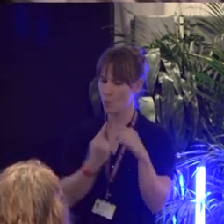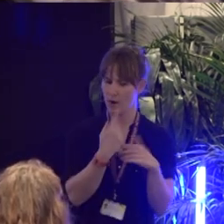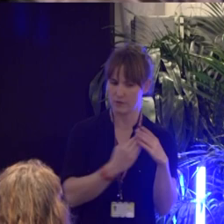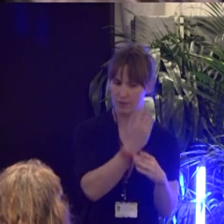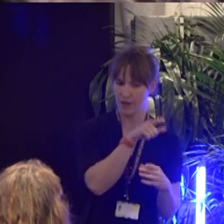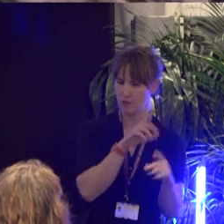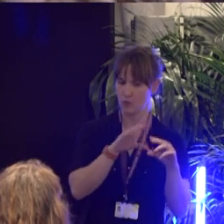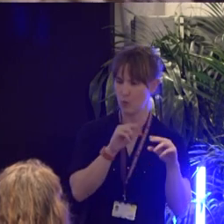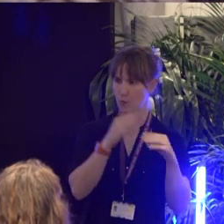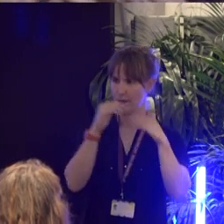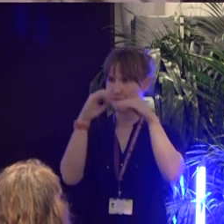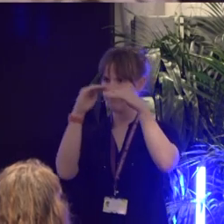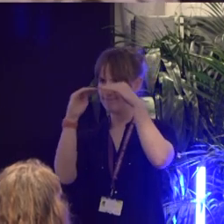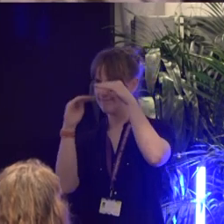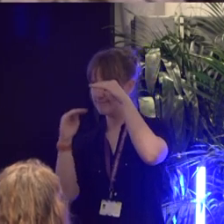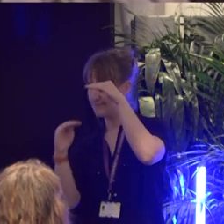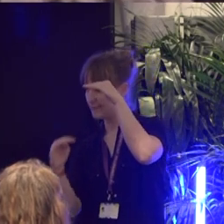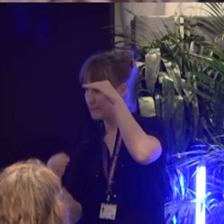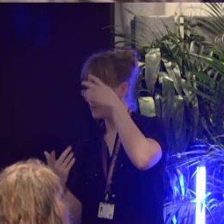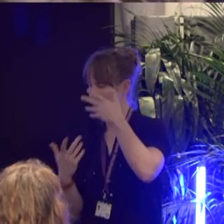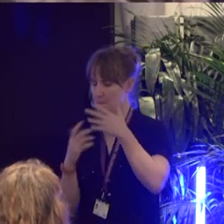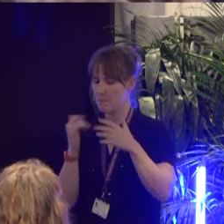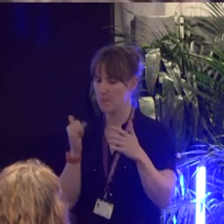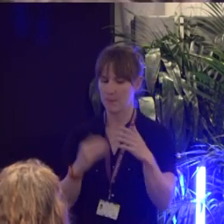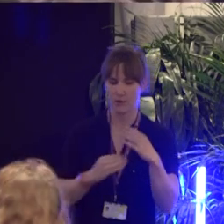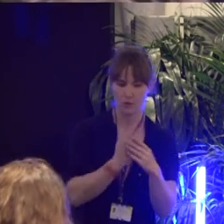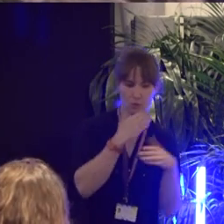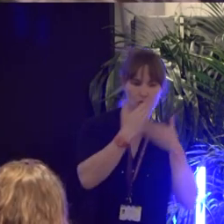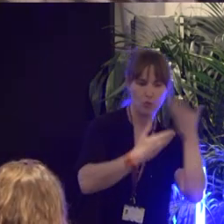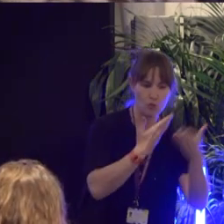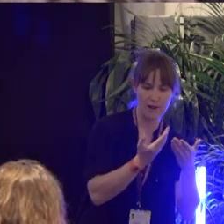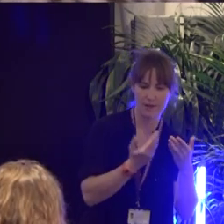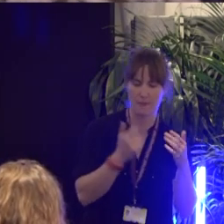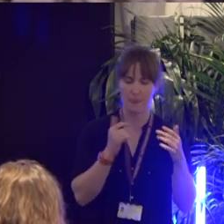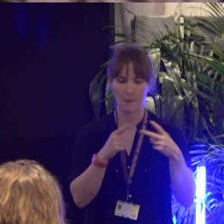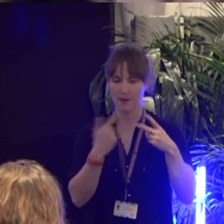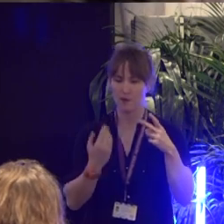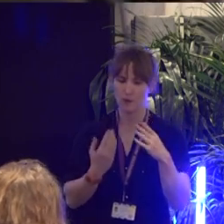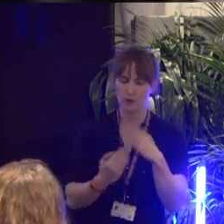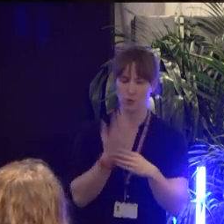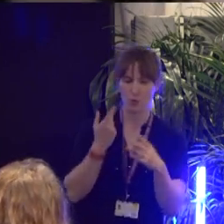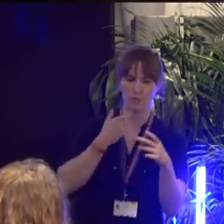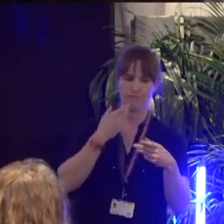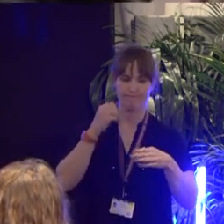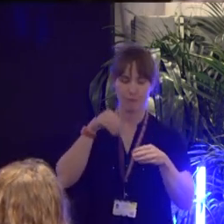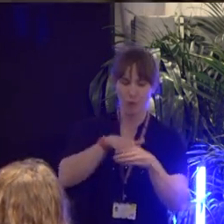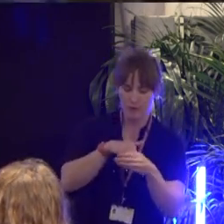it could be like the novelty of the actual story and content of itself or the medium, and with